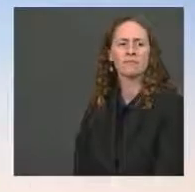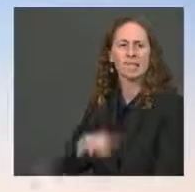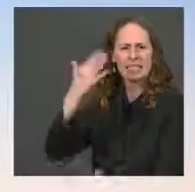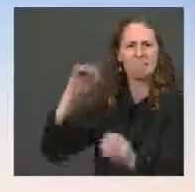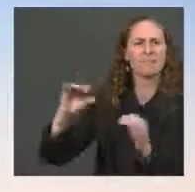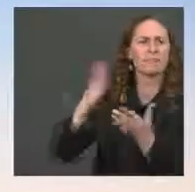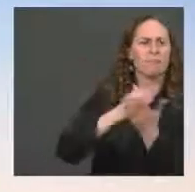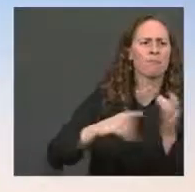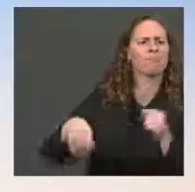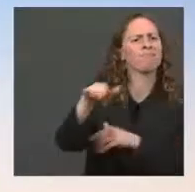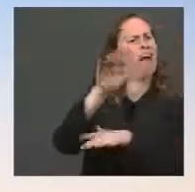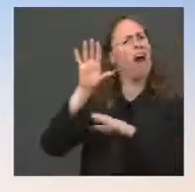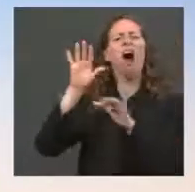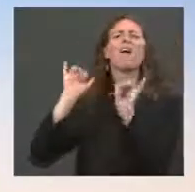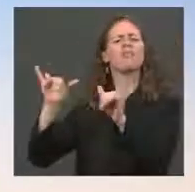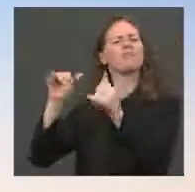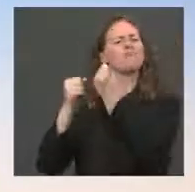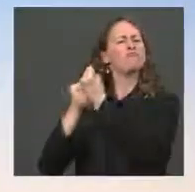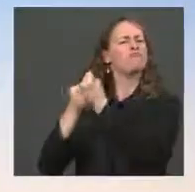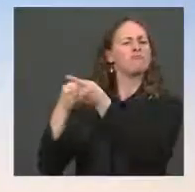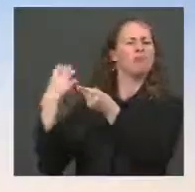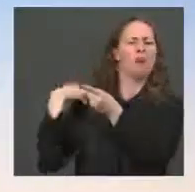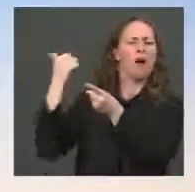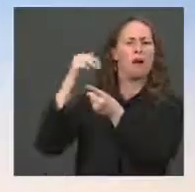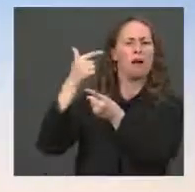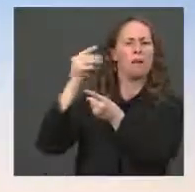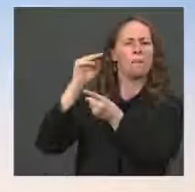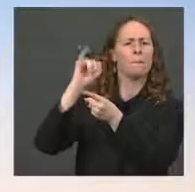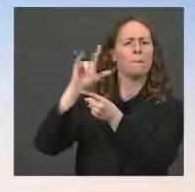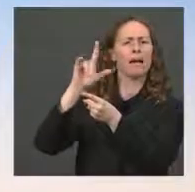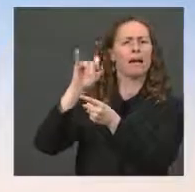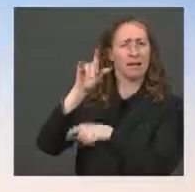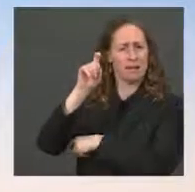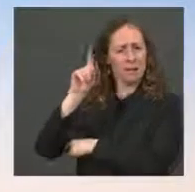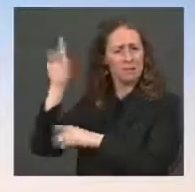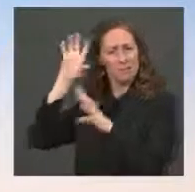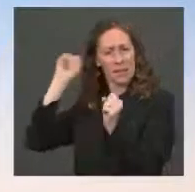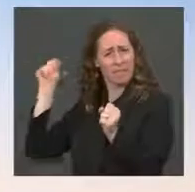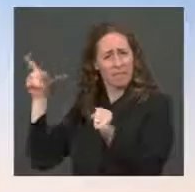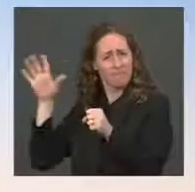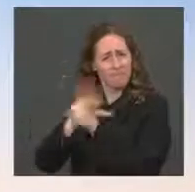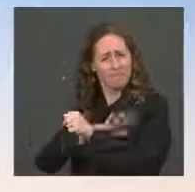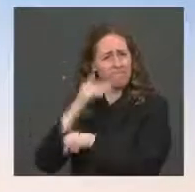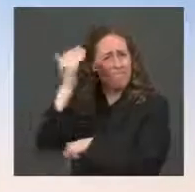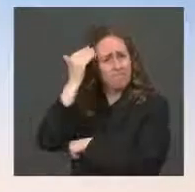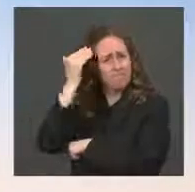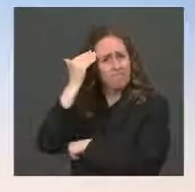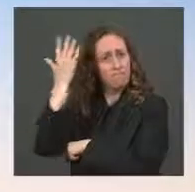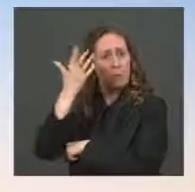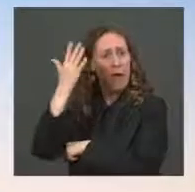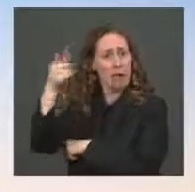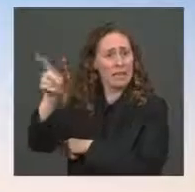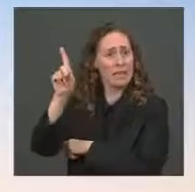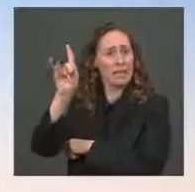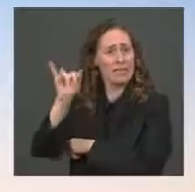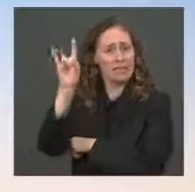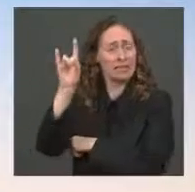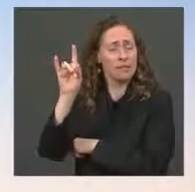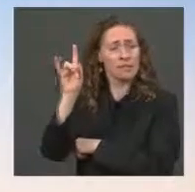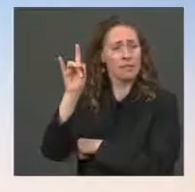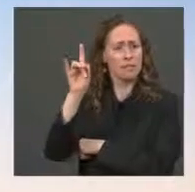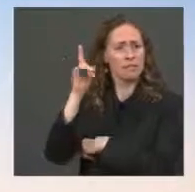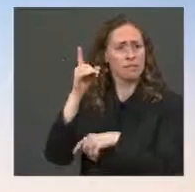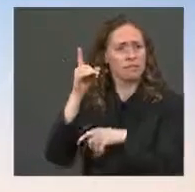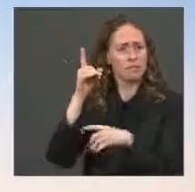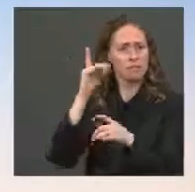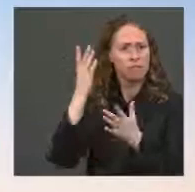he knows enough about what General Milley did or didn't do at the end of the last administration, or does he want